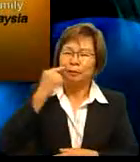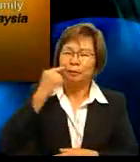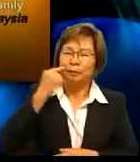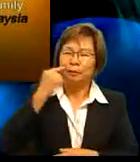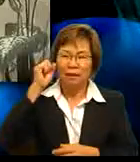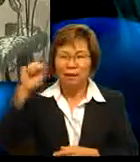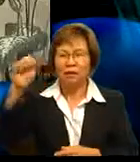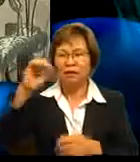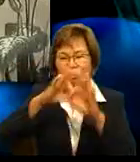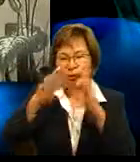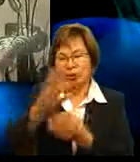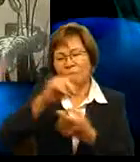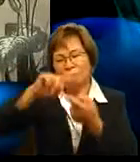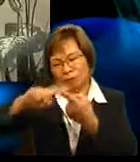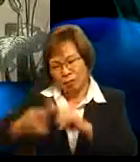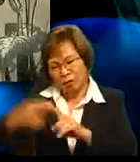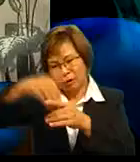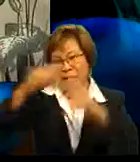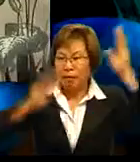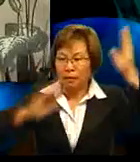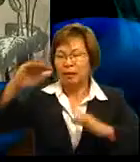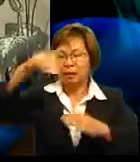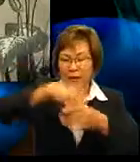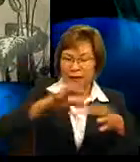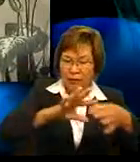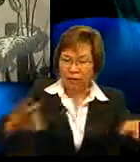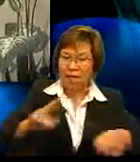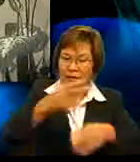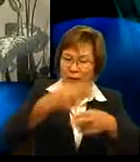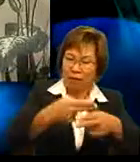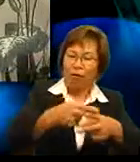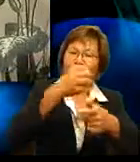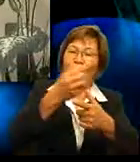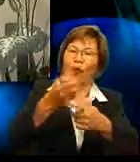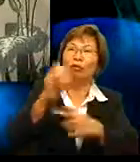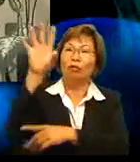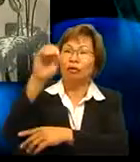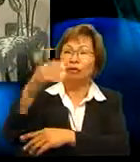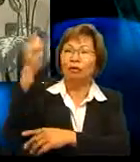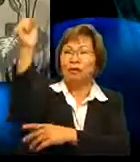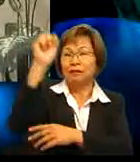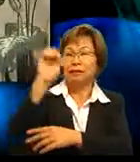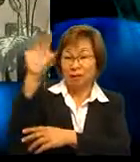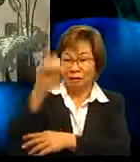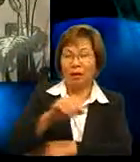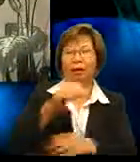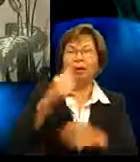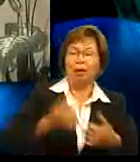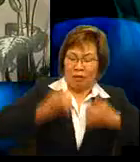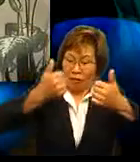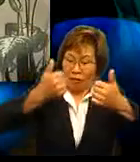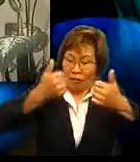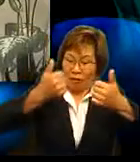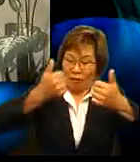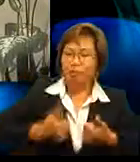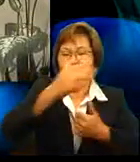Malaysia. Perfect! In the sentences, you have used a name of a festive season, which is Hari Raya Idul